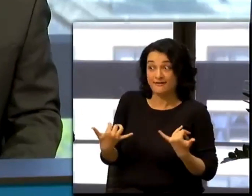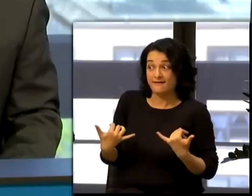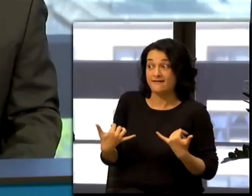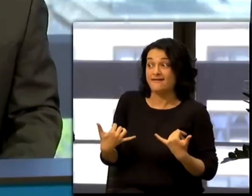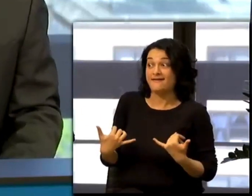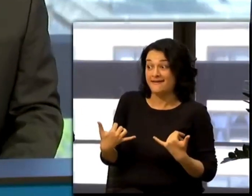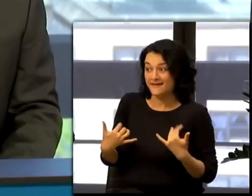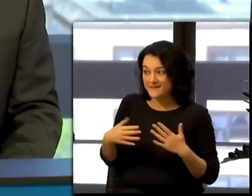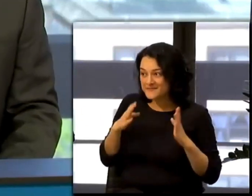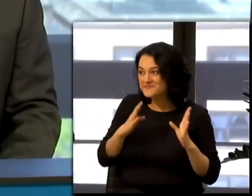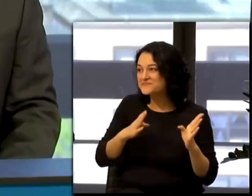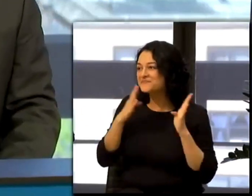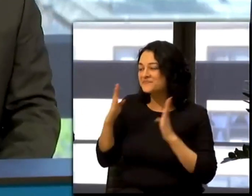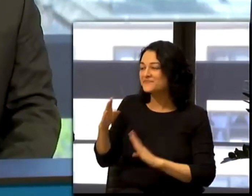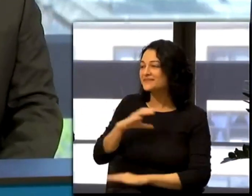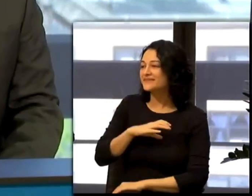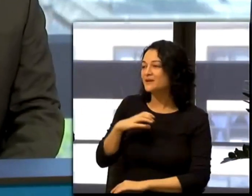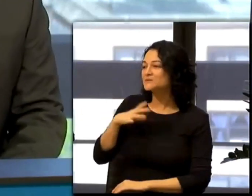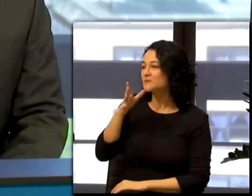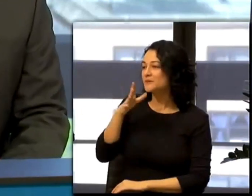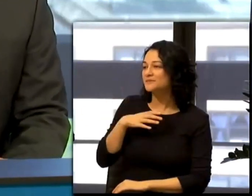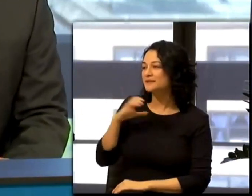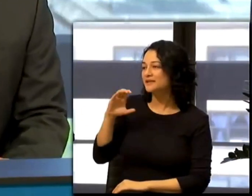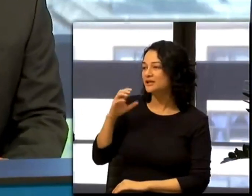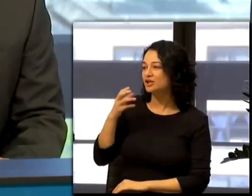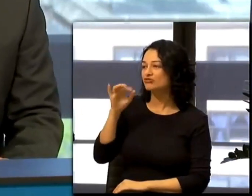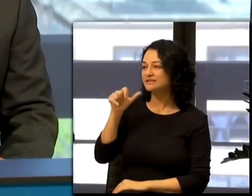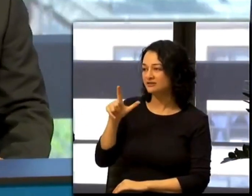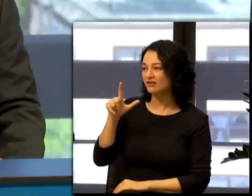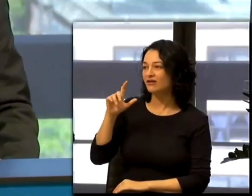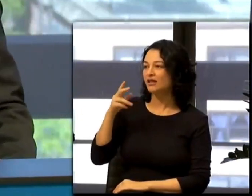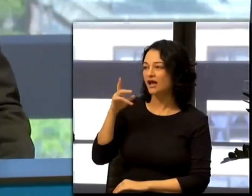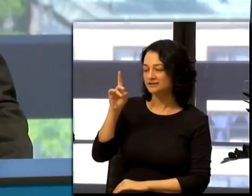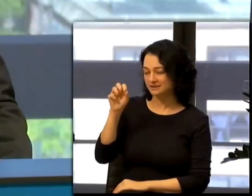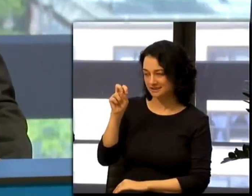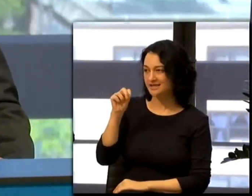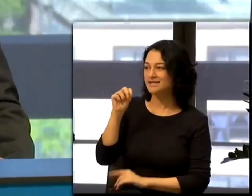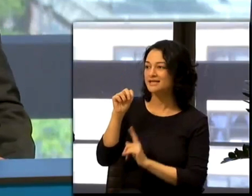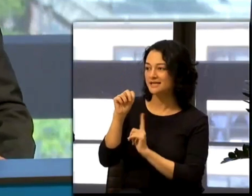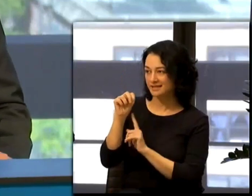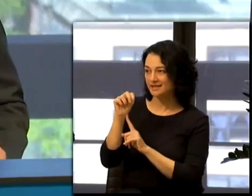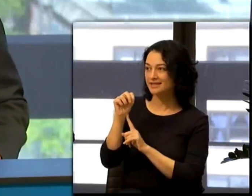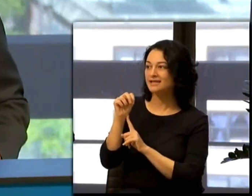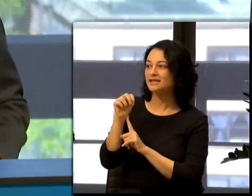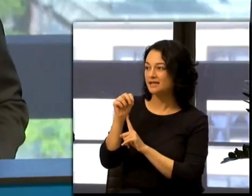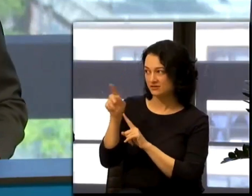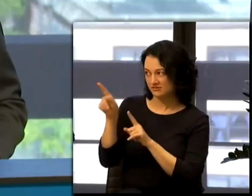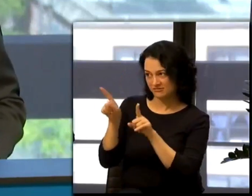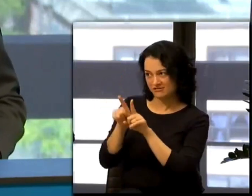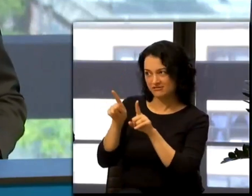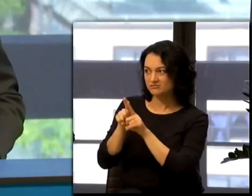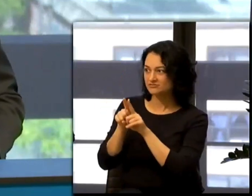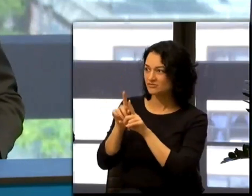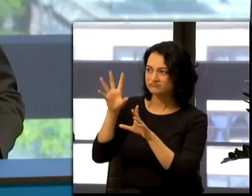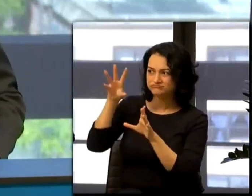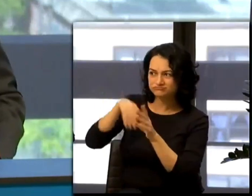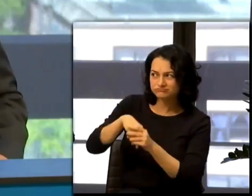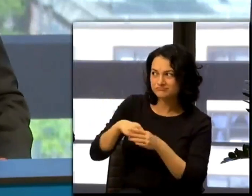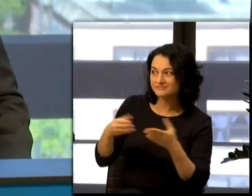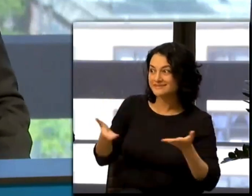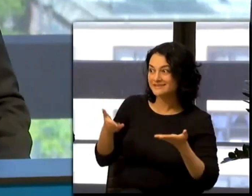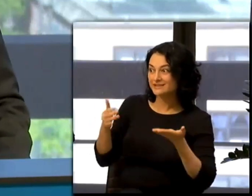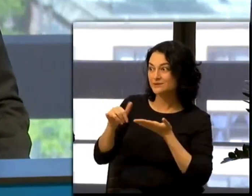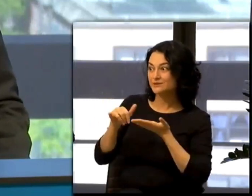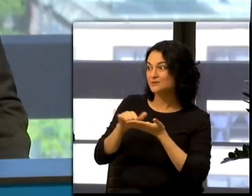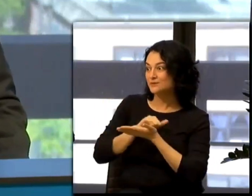on aging and intersectional approaches to our work on the New York City Council. In addition, of course,